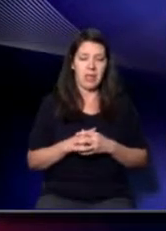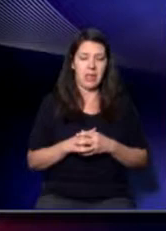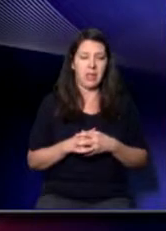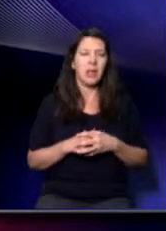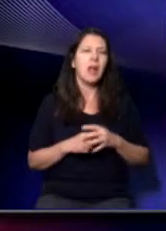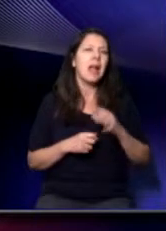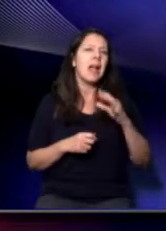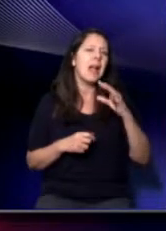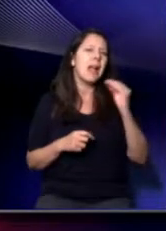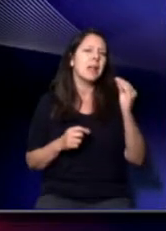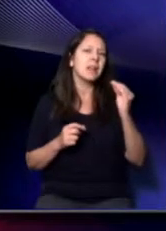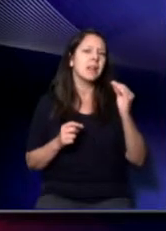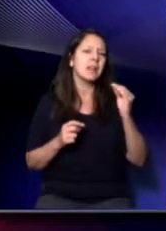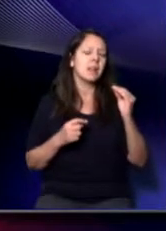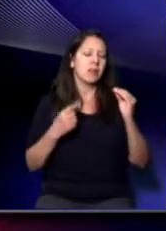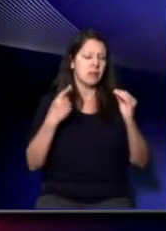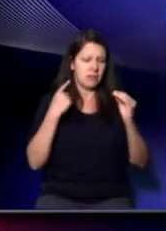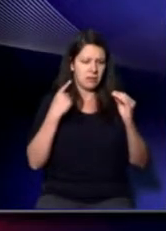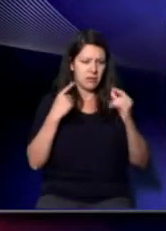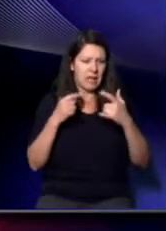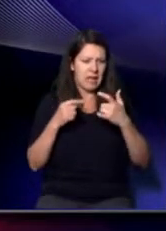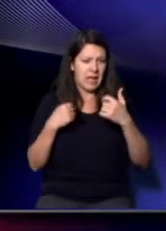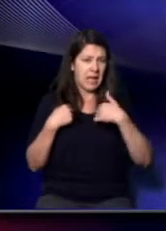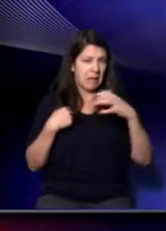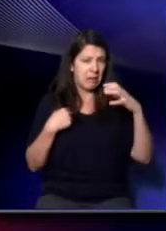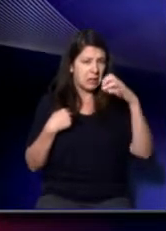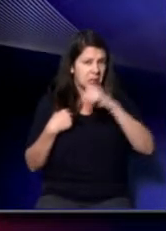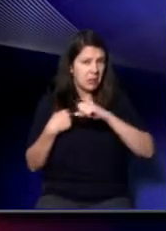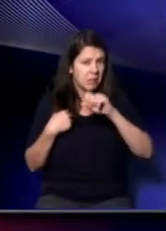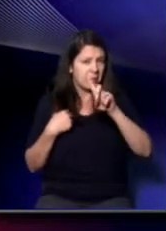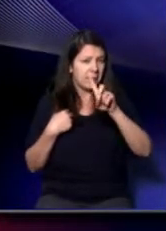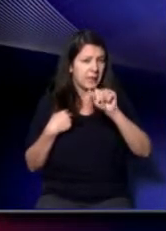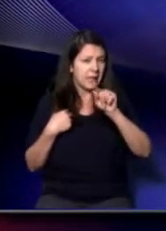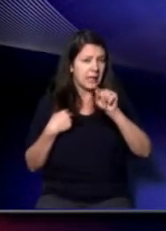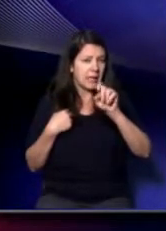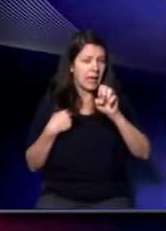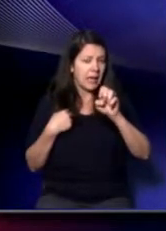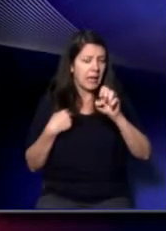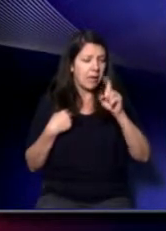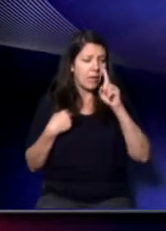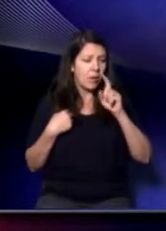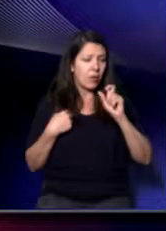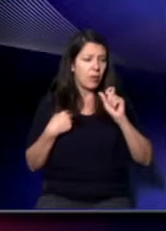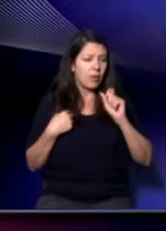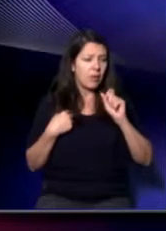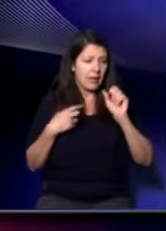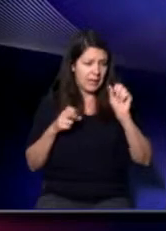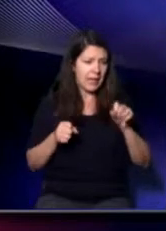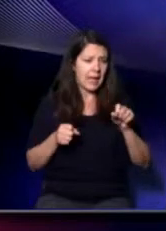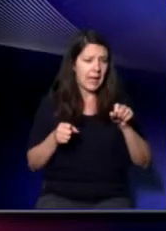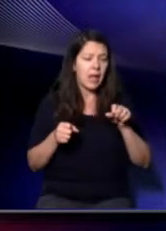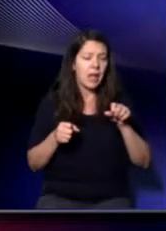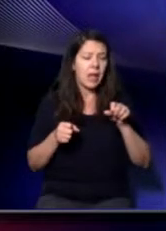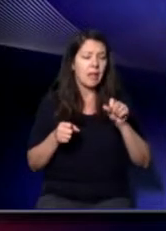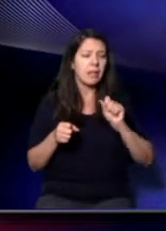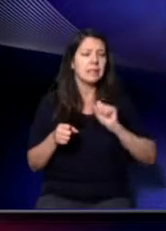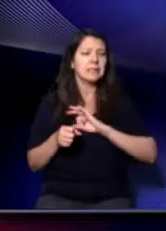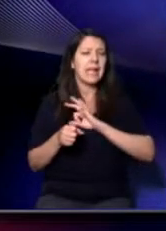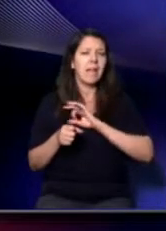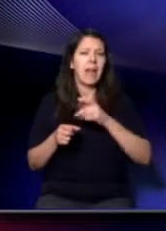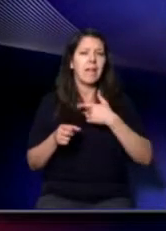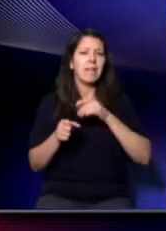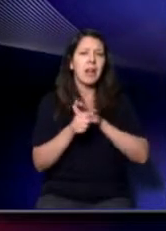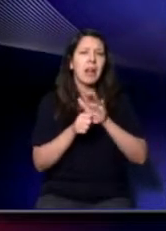And then I assume that the date, the staff believes that that's enough to cover the items that need to be covered in a